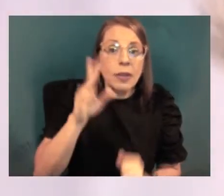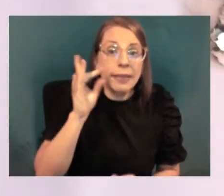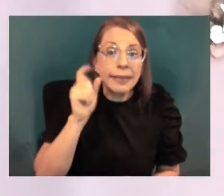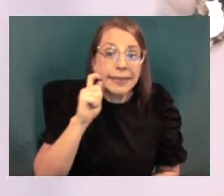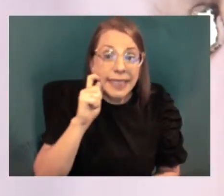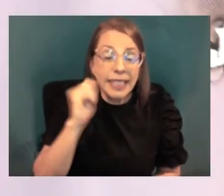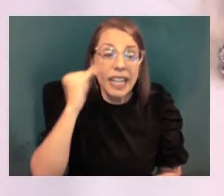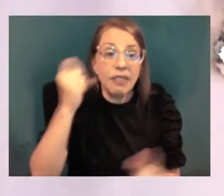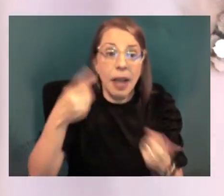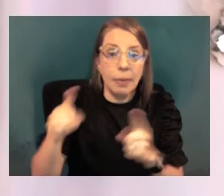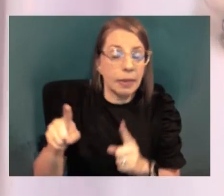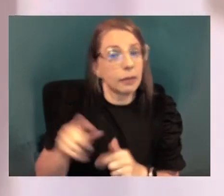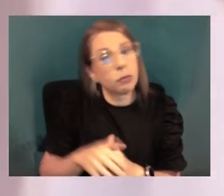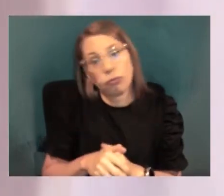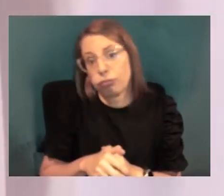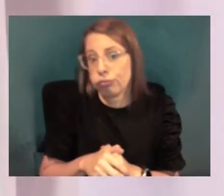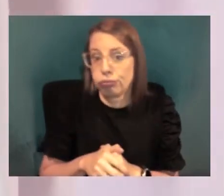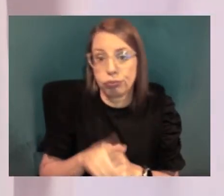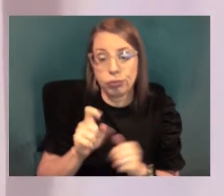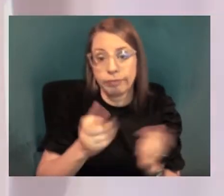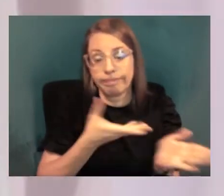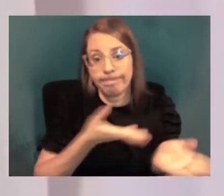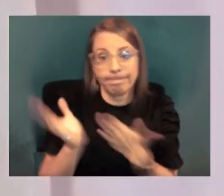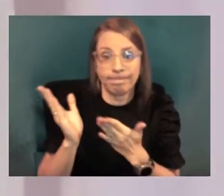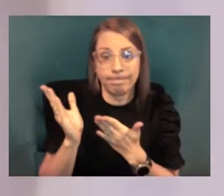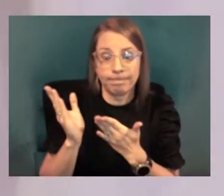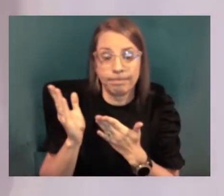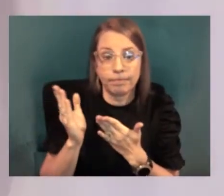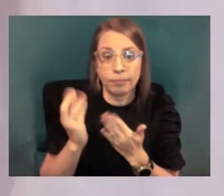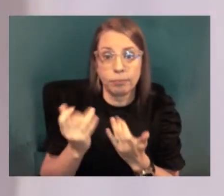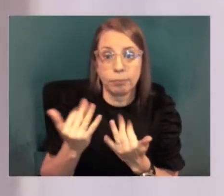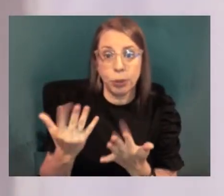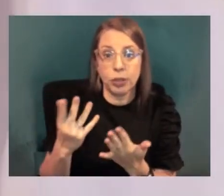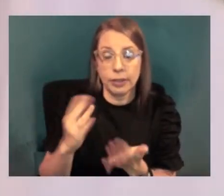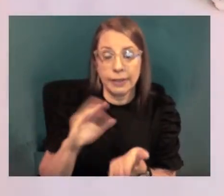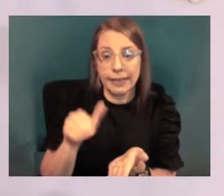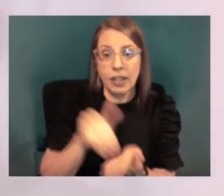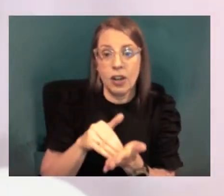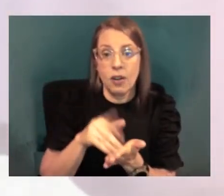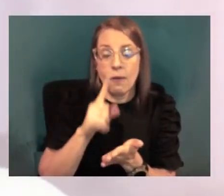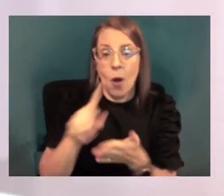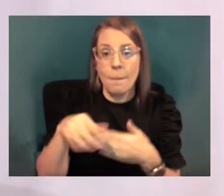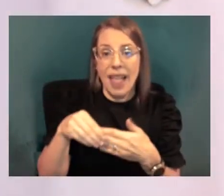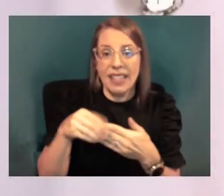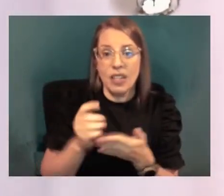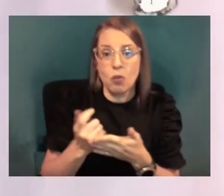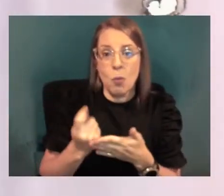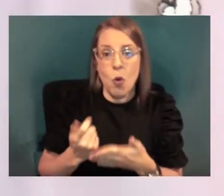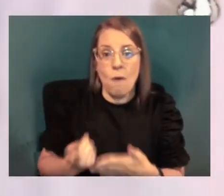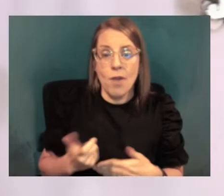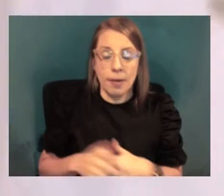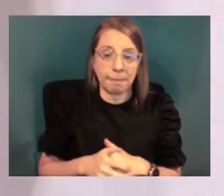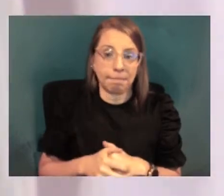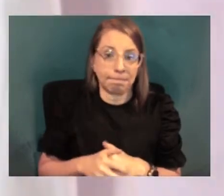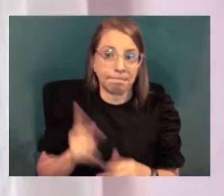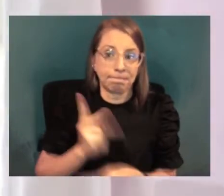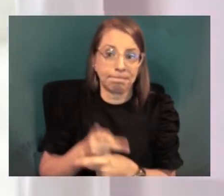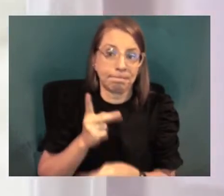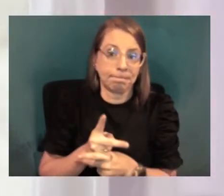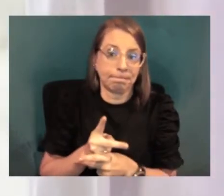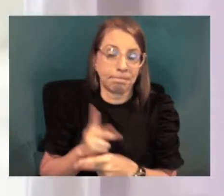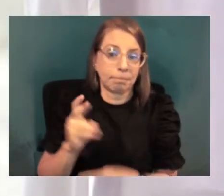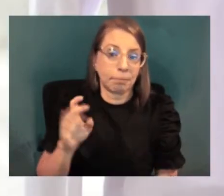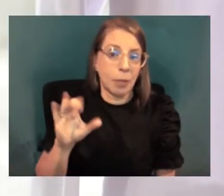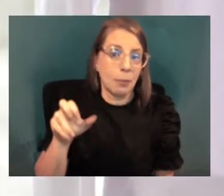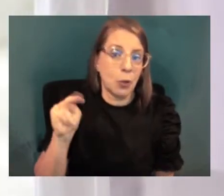you're making a trip to the burn center to get that plastic removed and take care of that burn. So, but